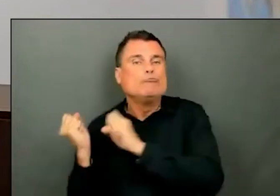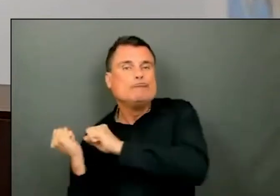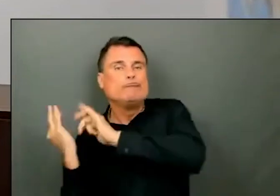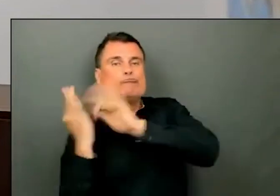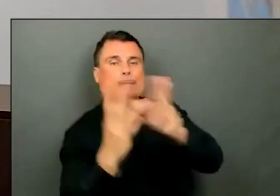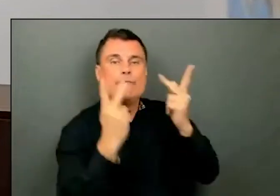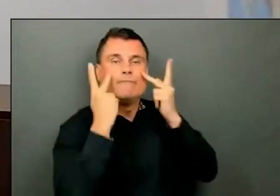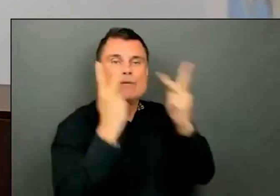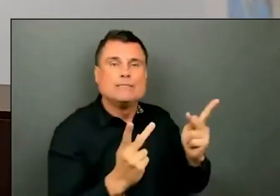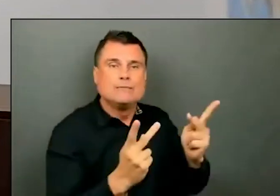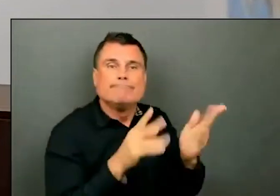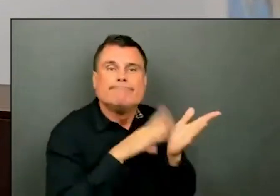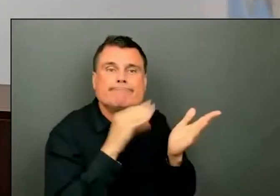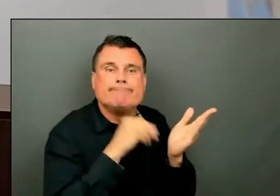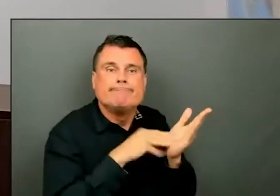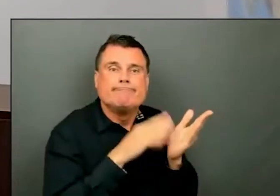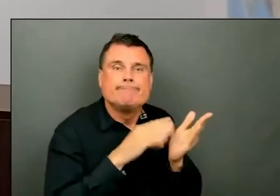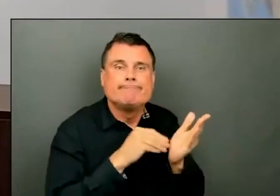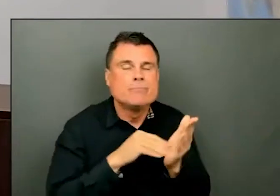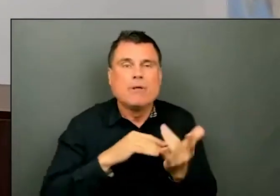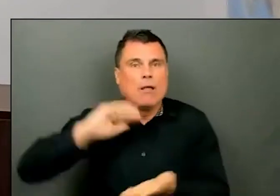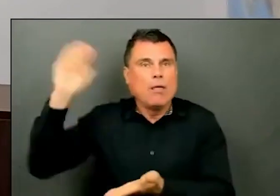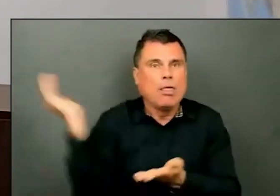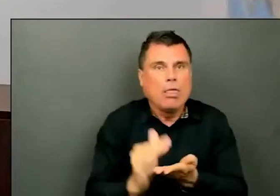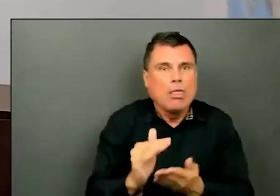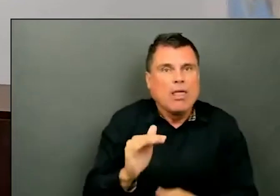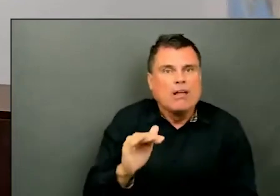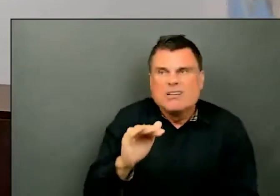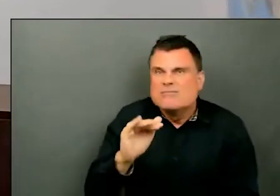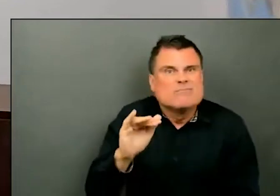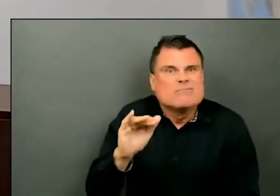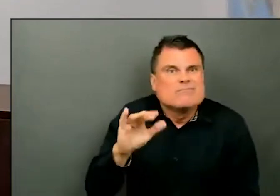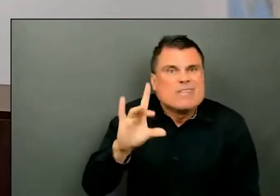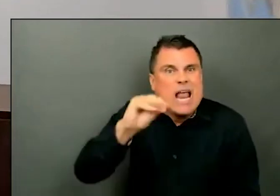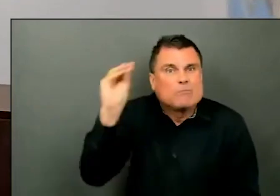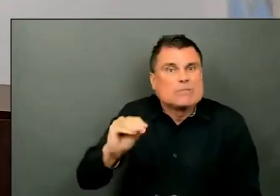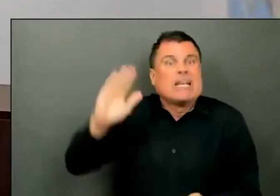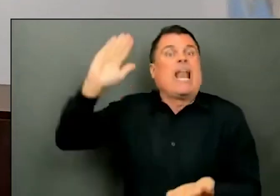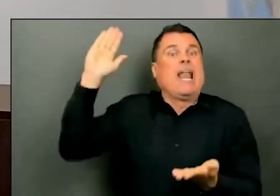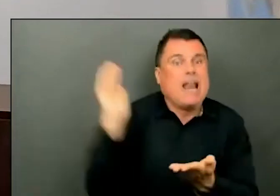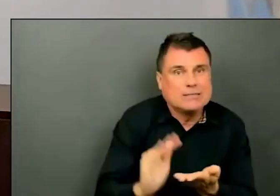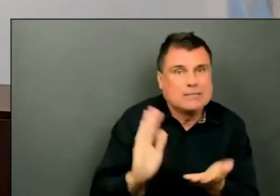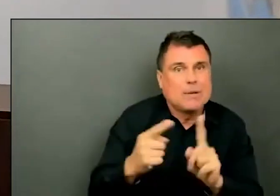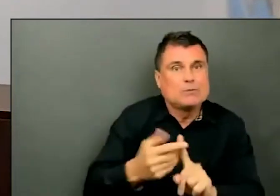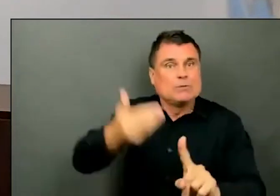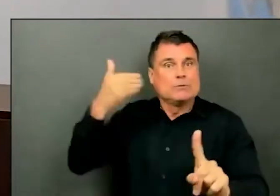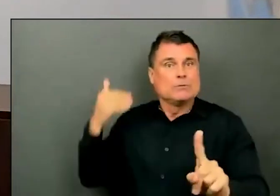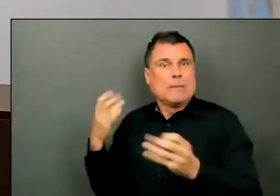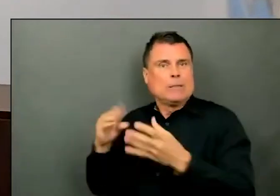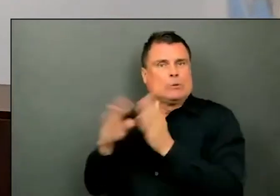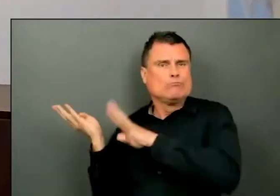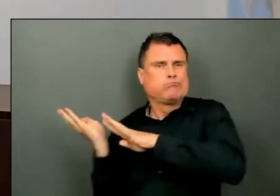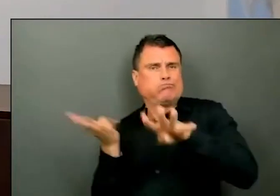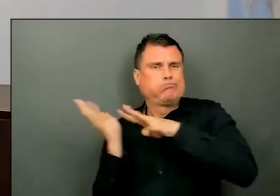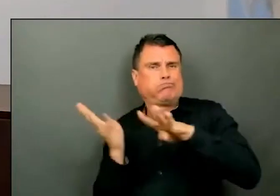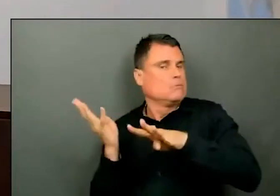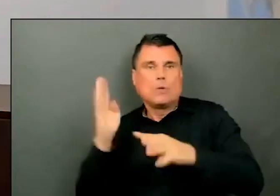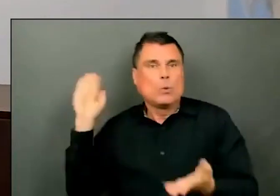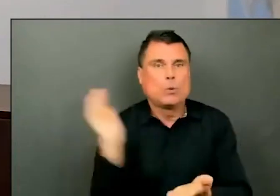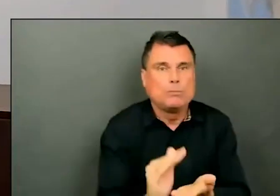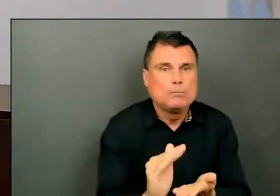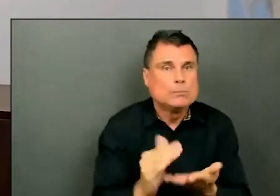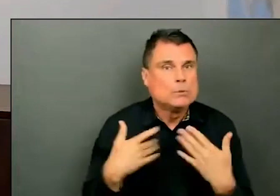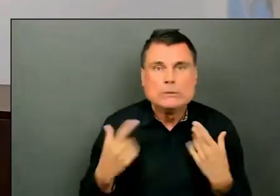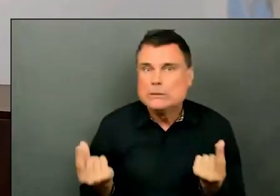declined almost 80% for school-age children visiting our site. So it was a dramatic impact. We're now focusing on getting